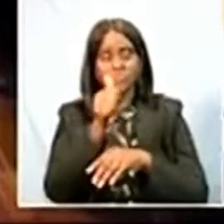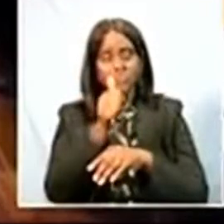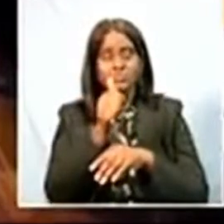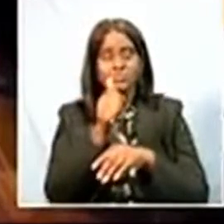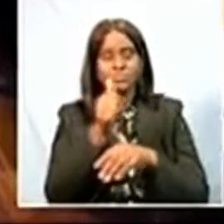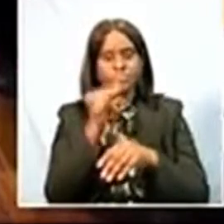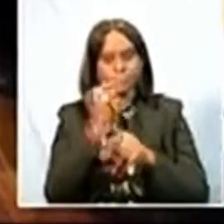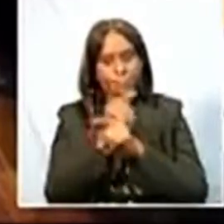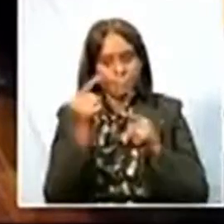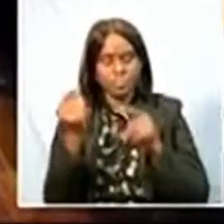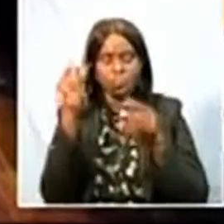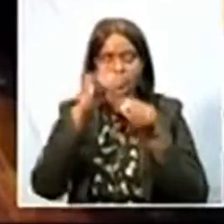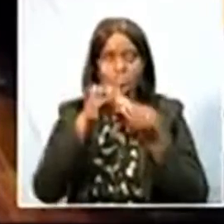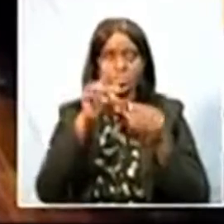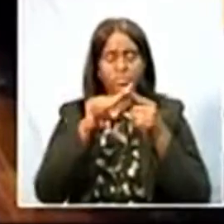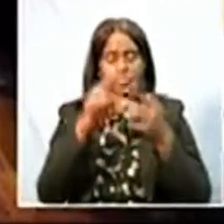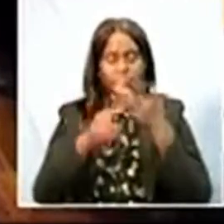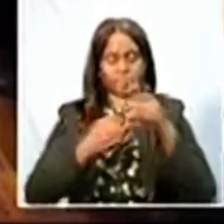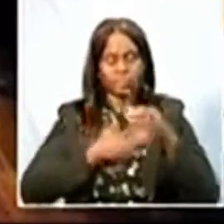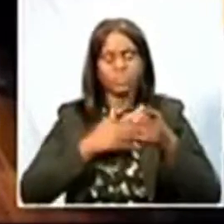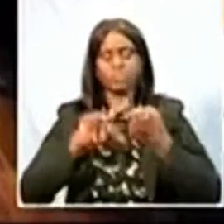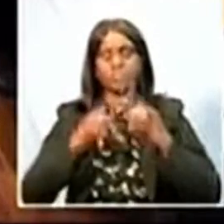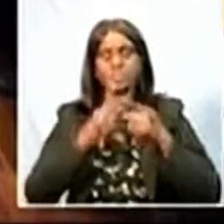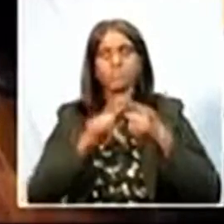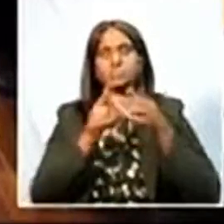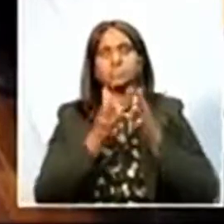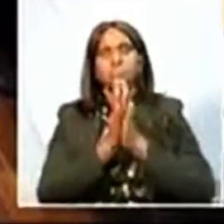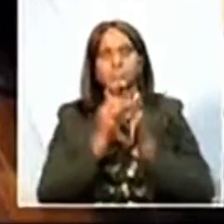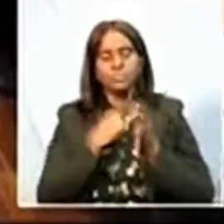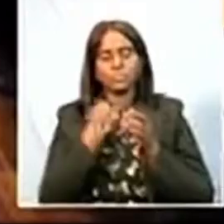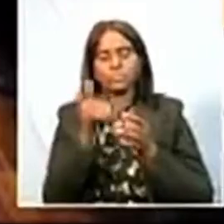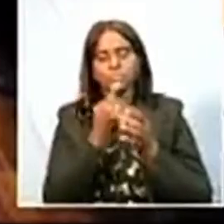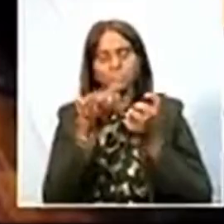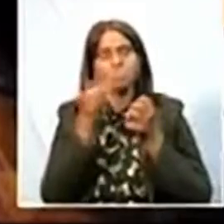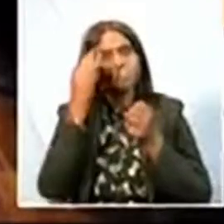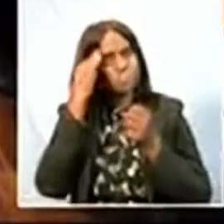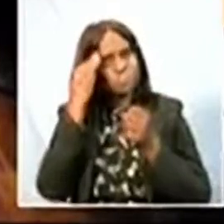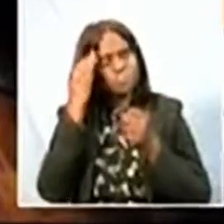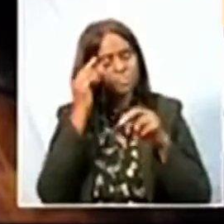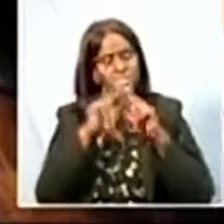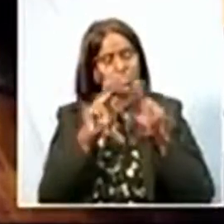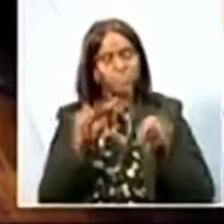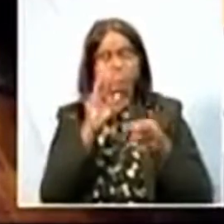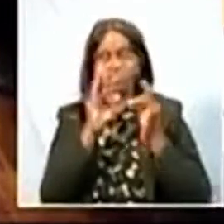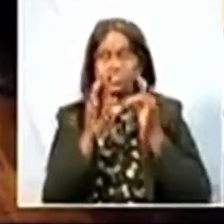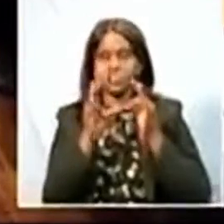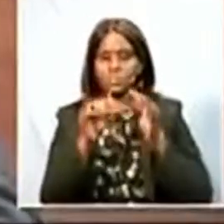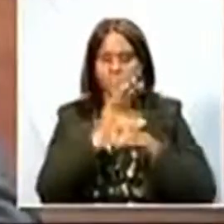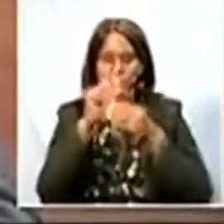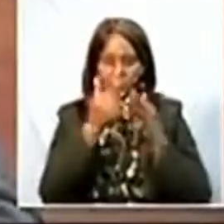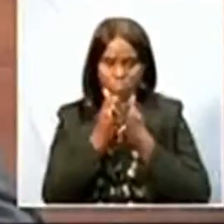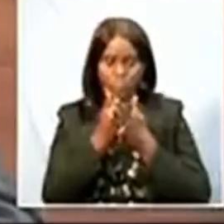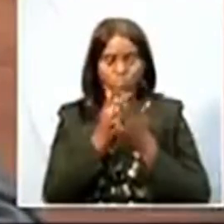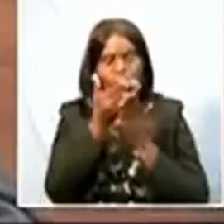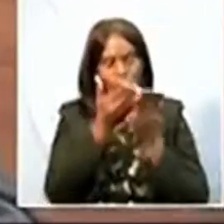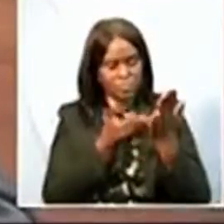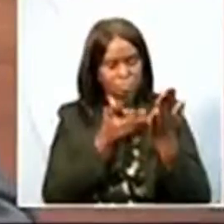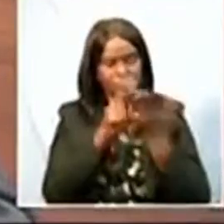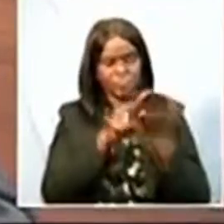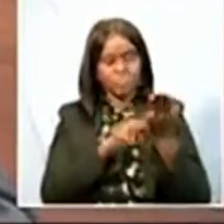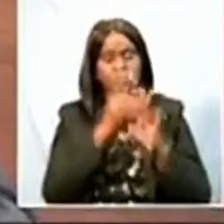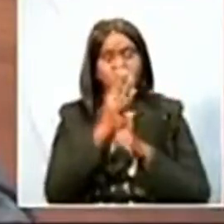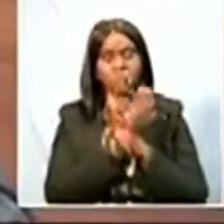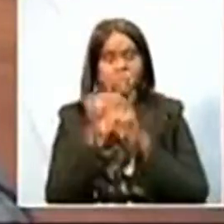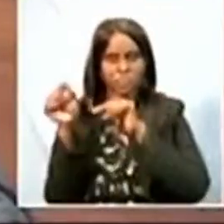just an addition to what my colleague is asking, I want to find out, Chairperson, if they all went through this report before